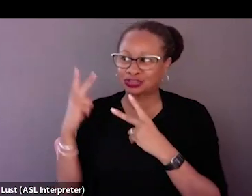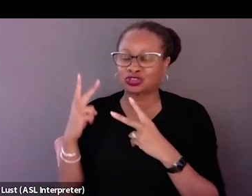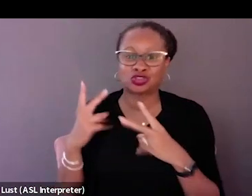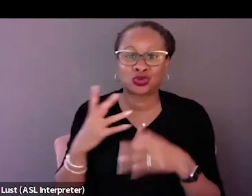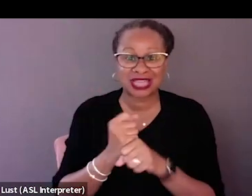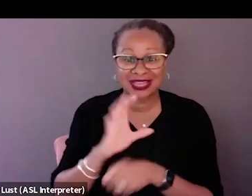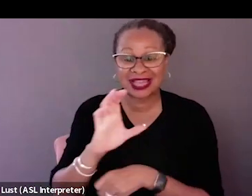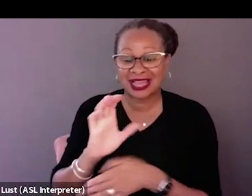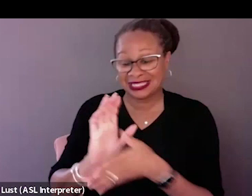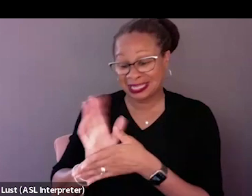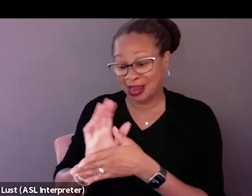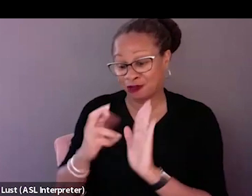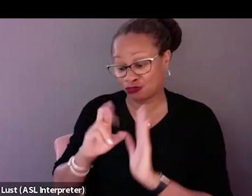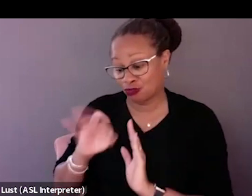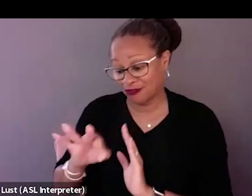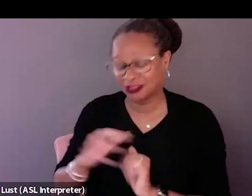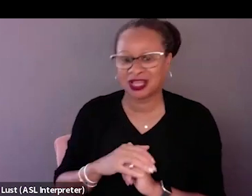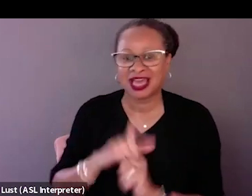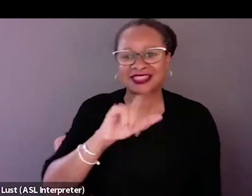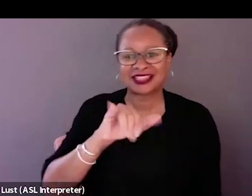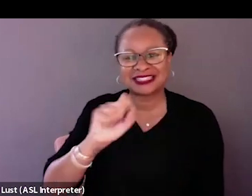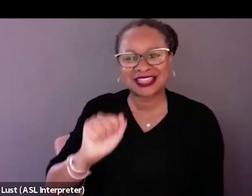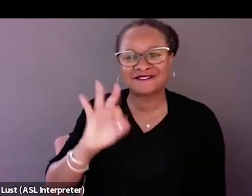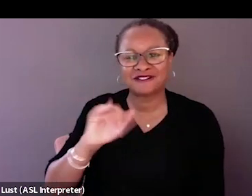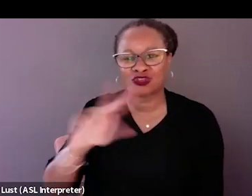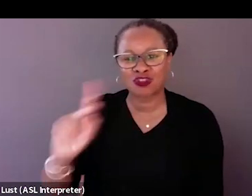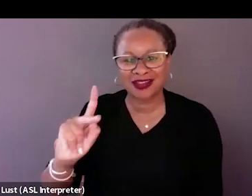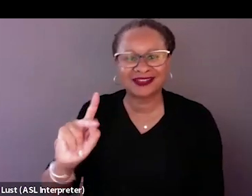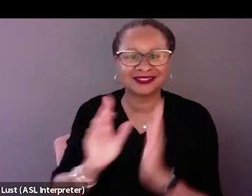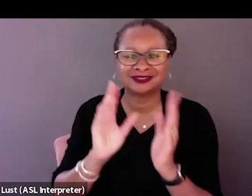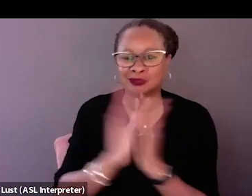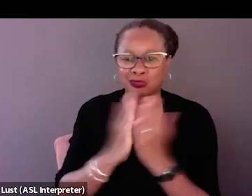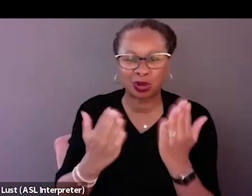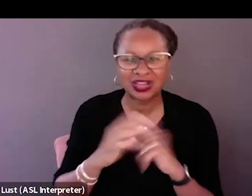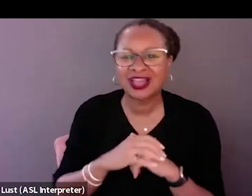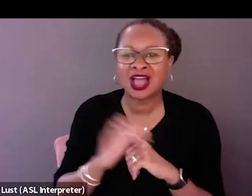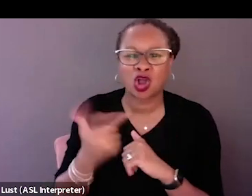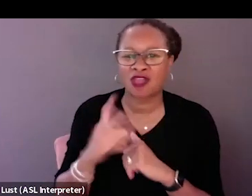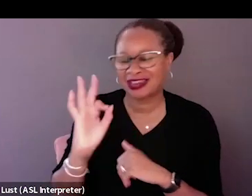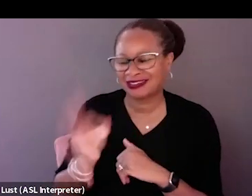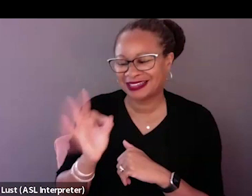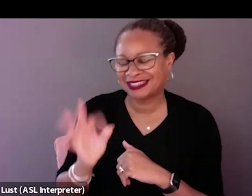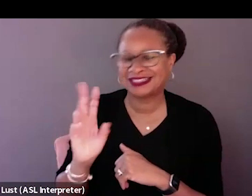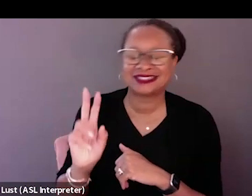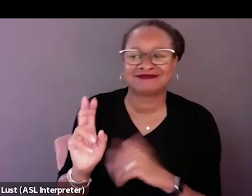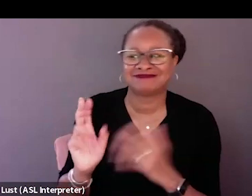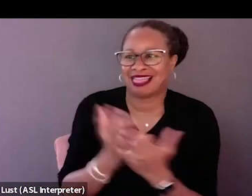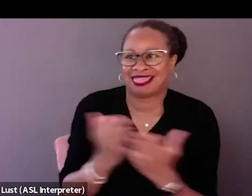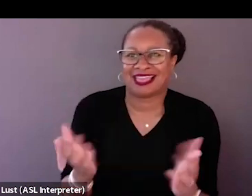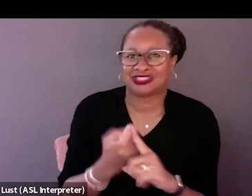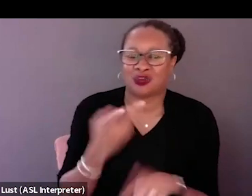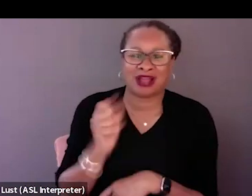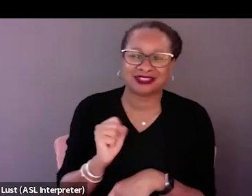and the Lisa Frank vibe. Like there's so much of like 90s nostalgia. And I'm wondering if you can talk about kind of the power of nostalgia.